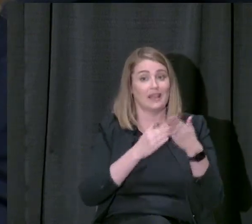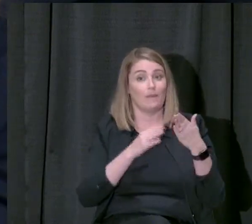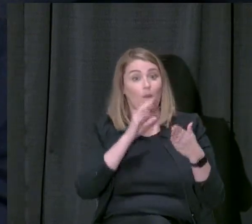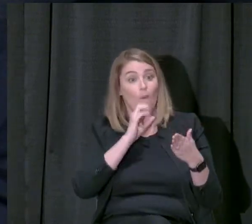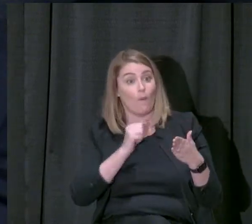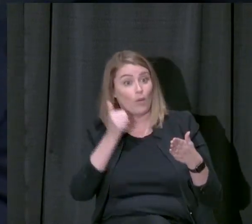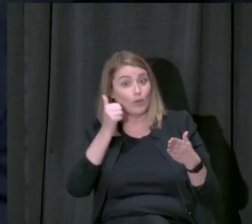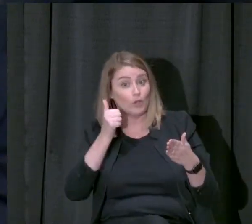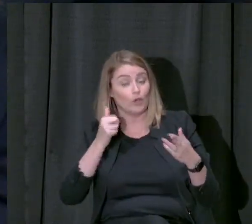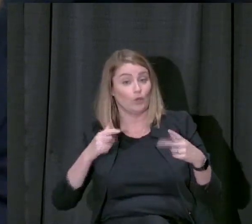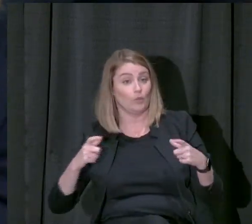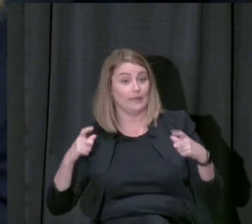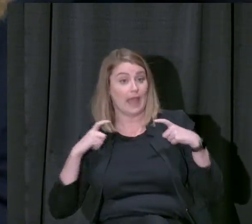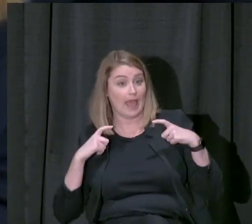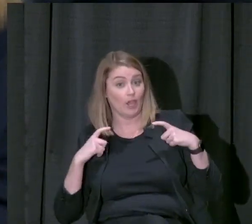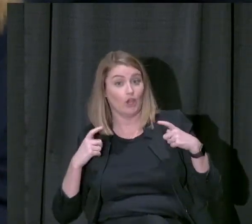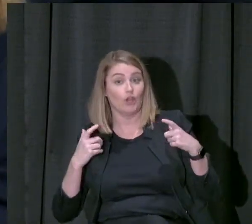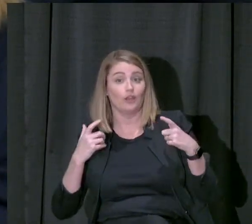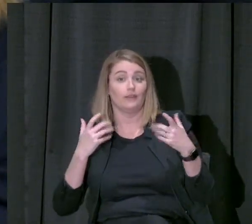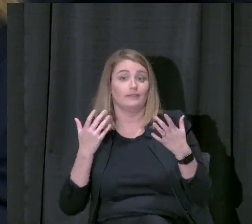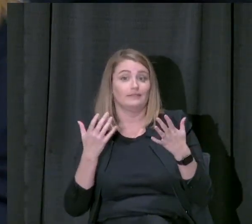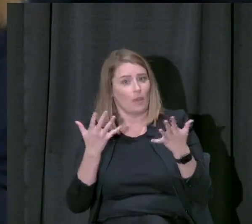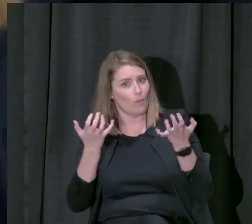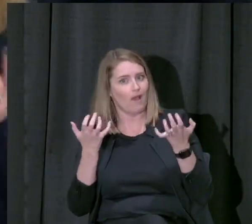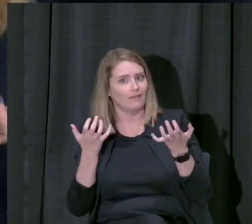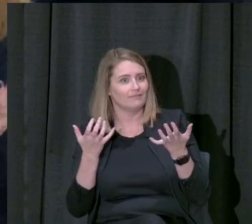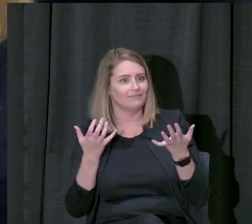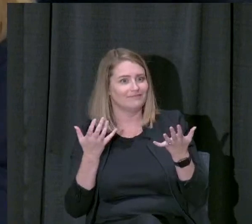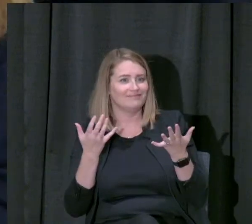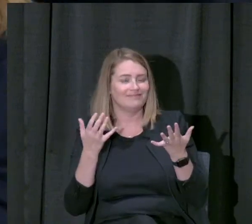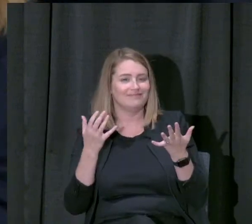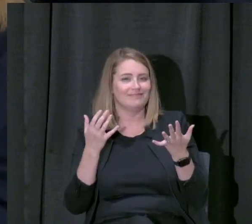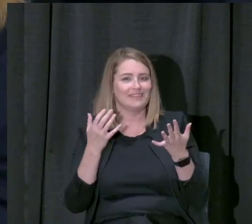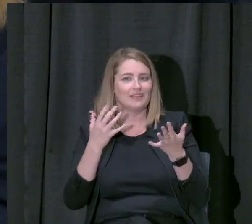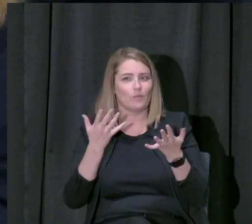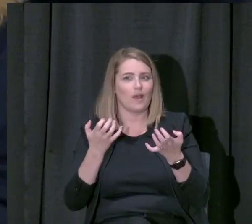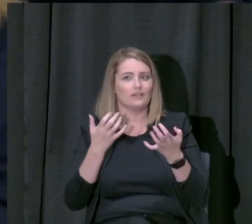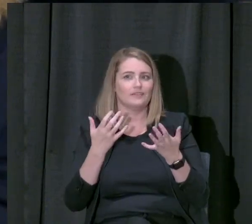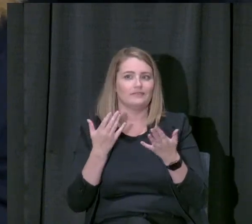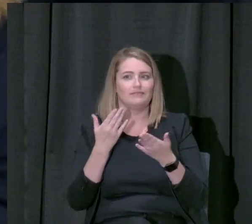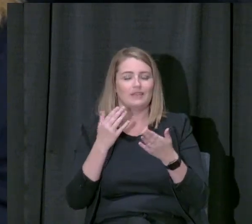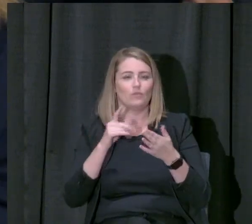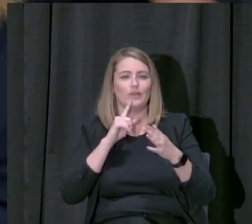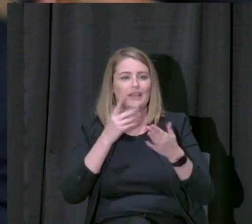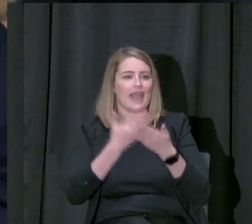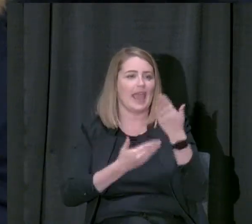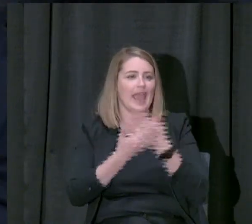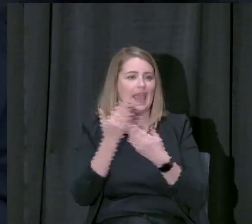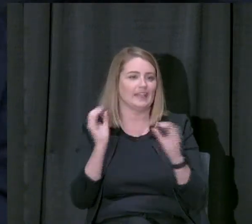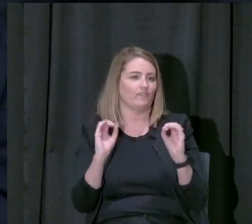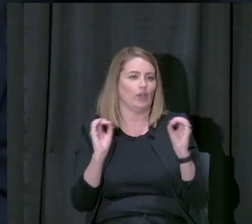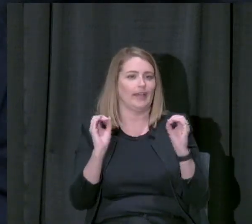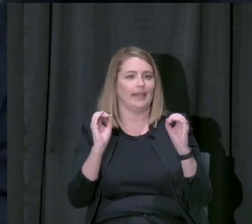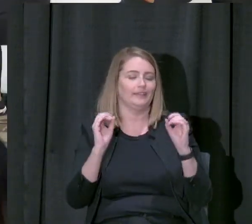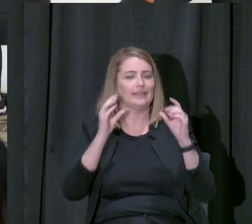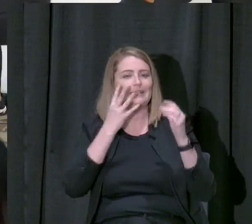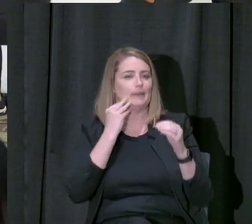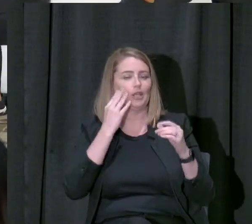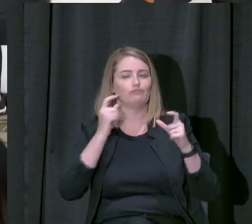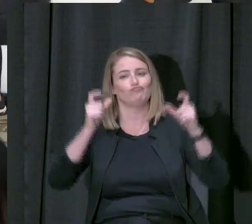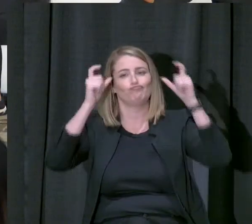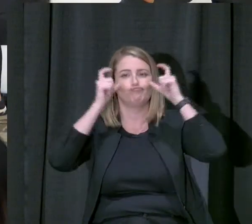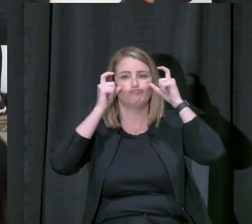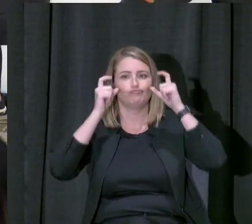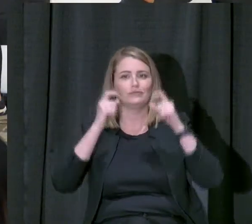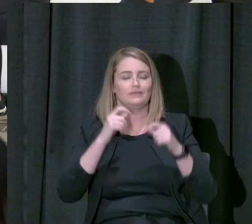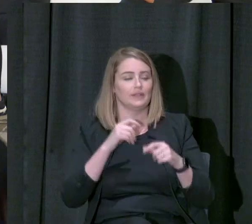retirement age that have just generally wanted this. They want the hands-free experience. It's a real mix. I know this